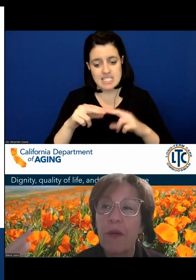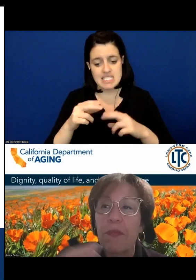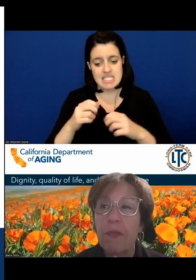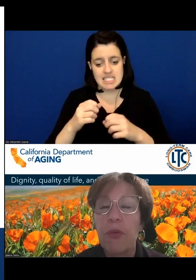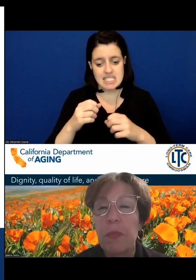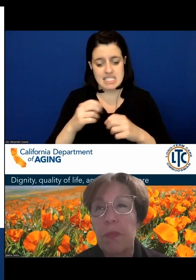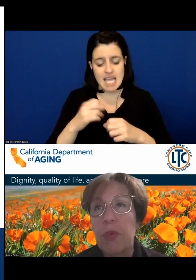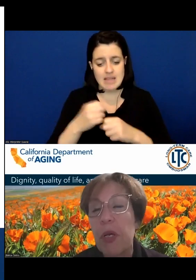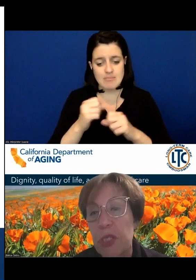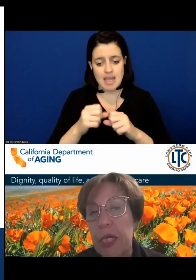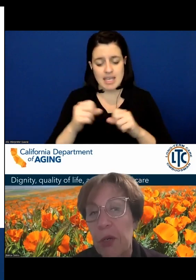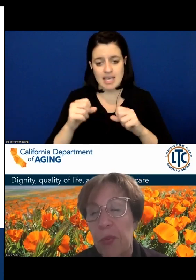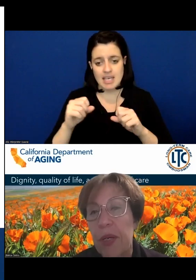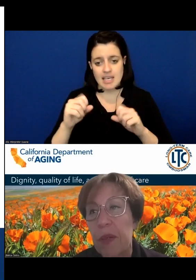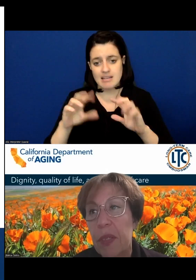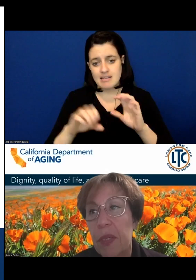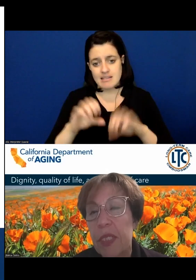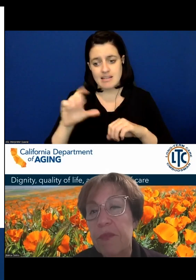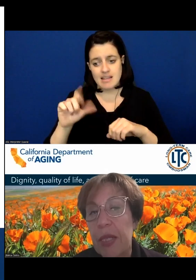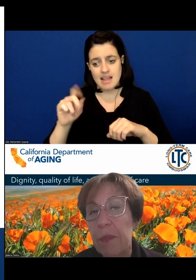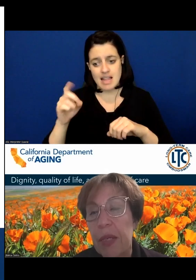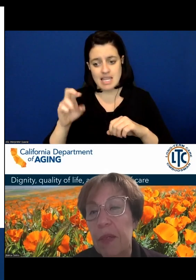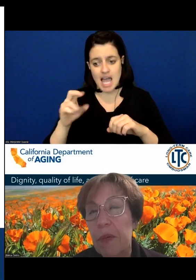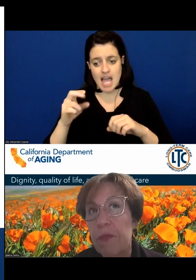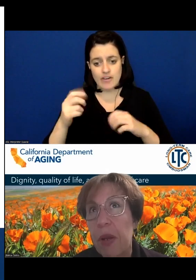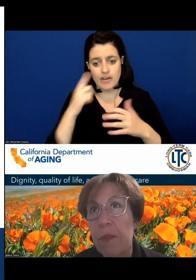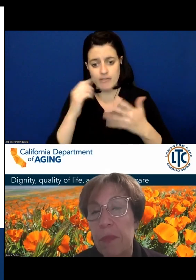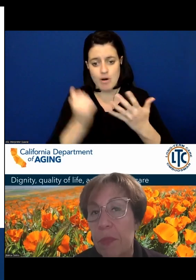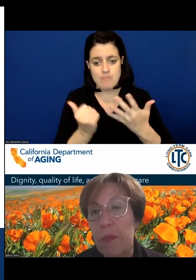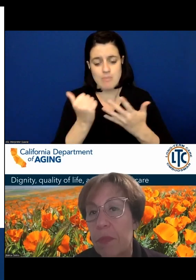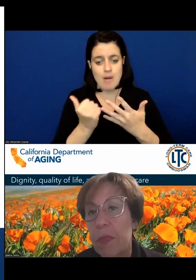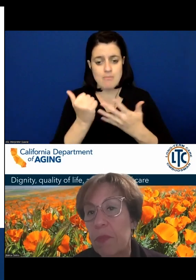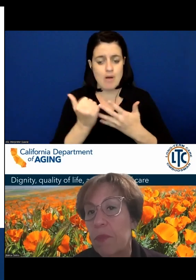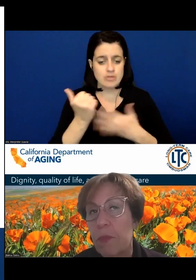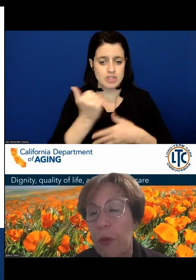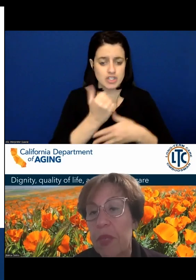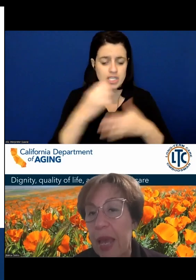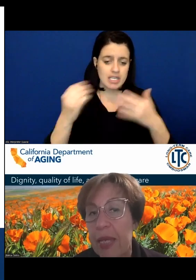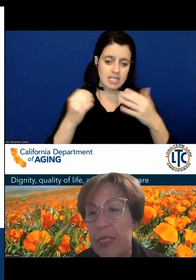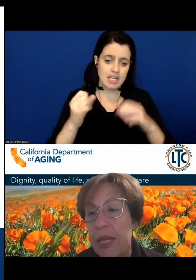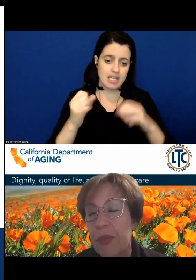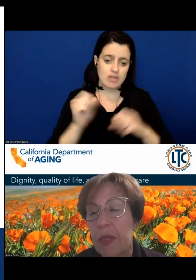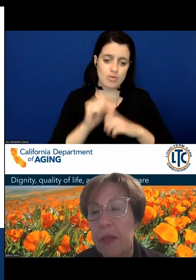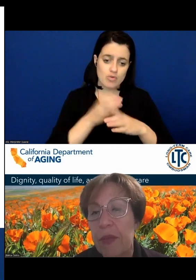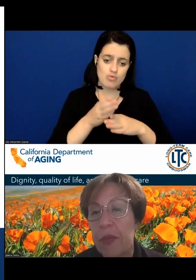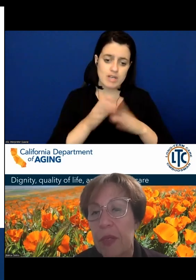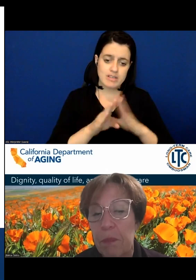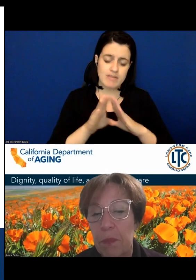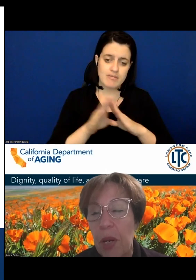ladder of promotion and career development from the aides at